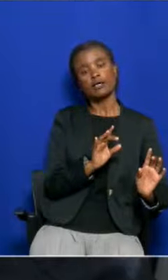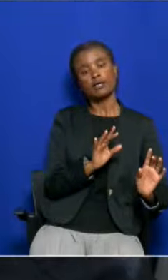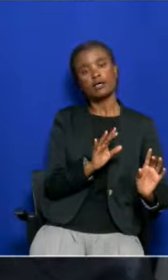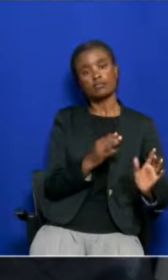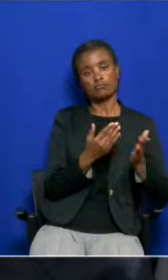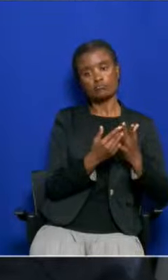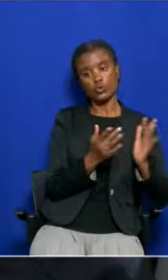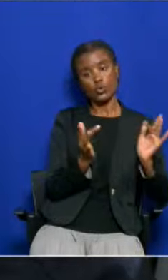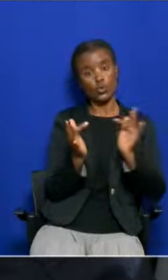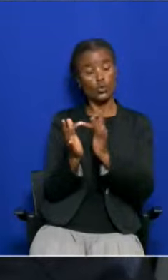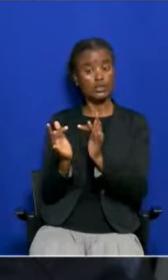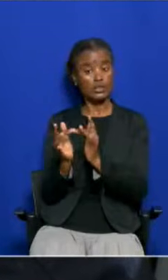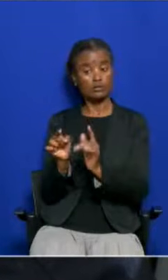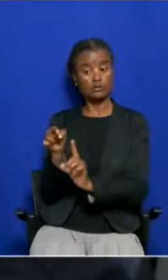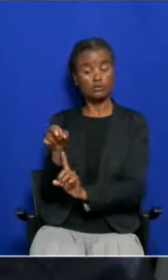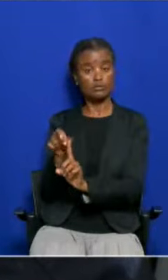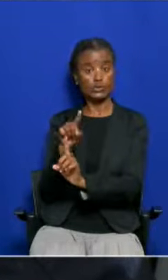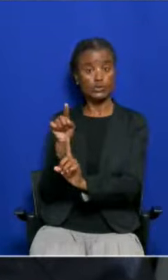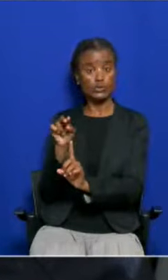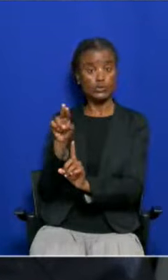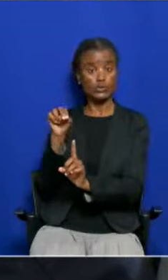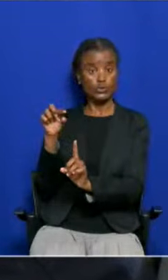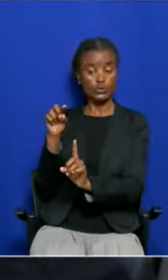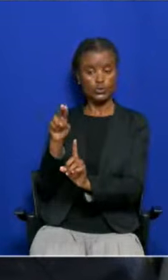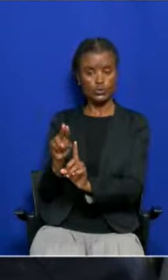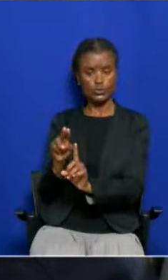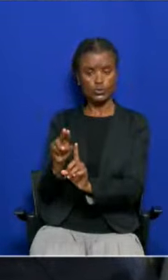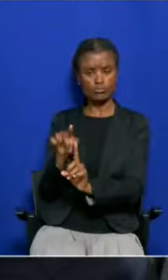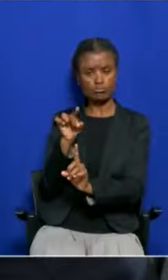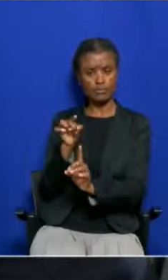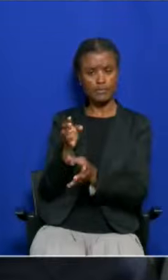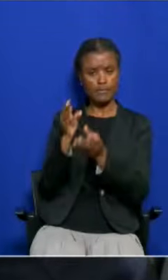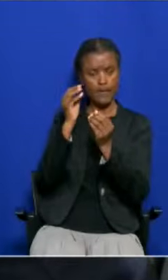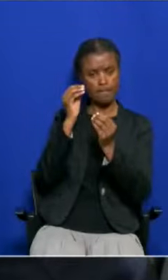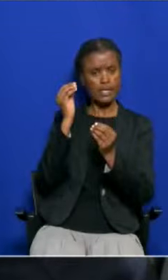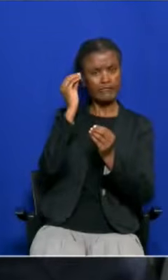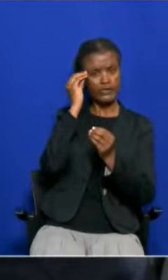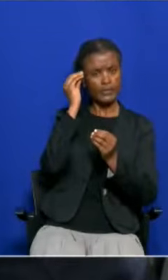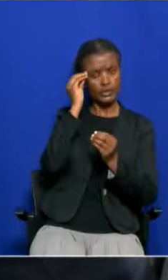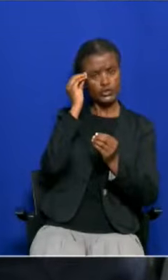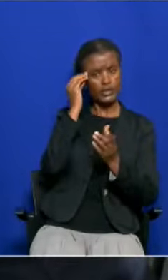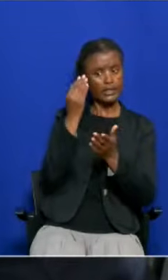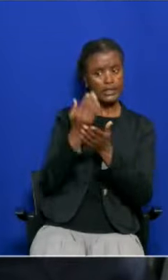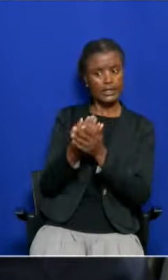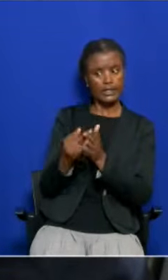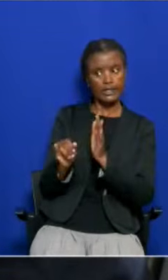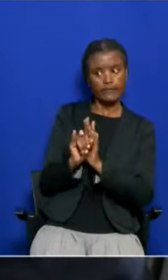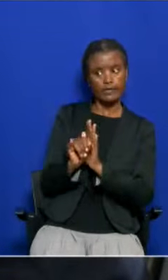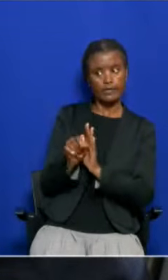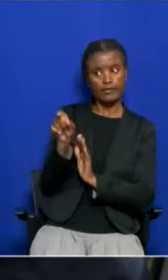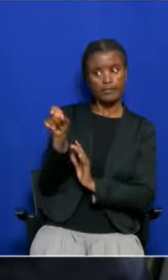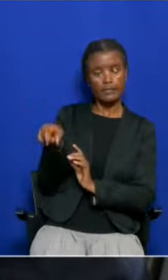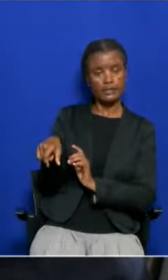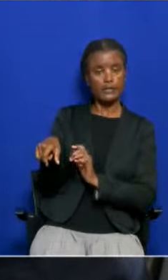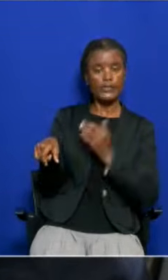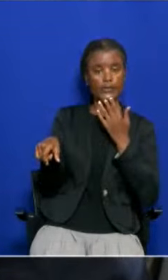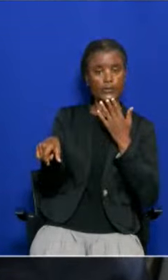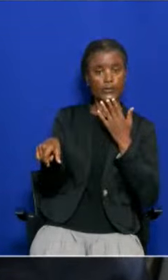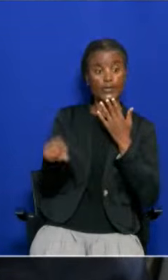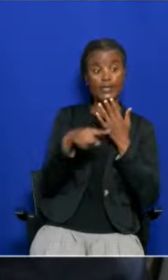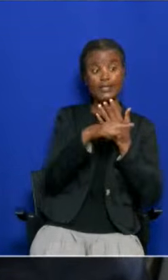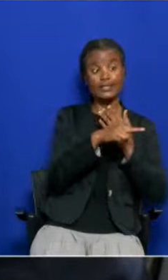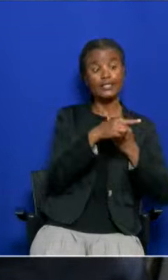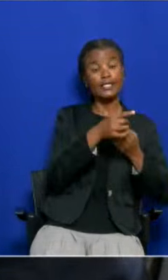to get enough information to be able to identify who it was, and he came back to you with the name and